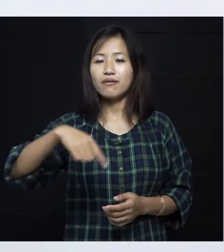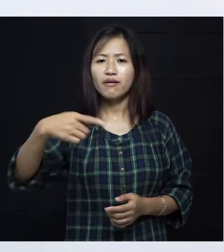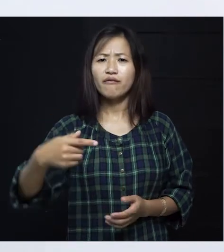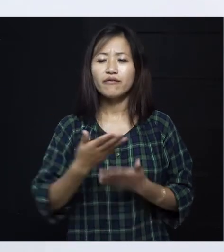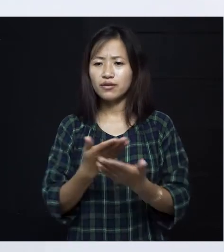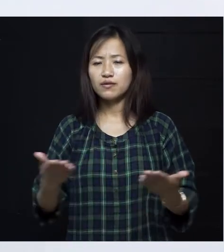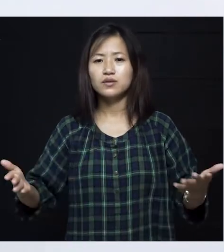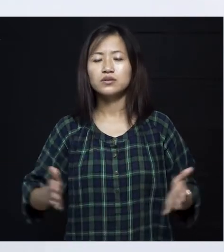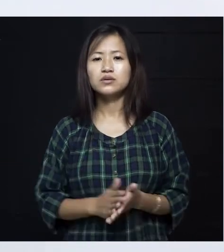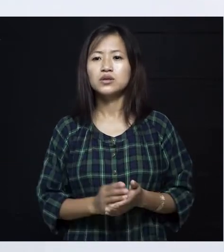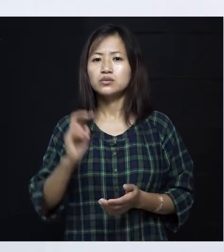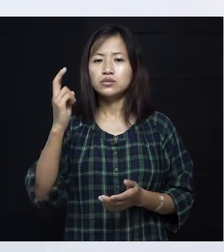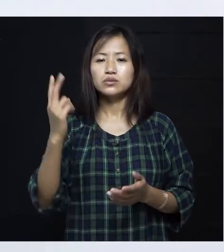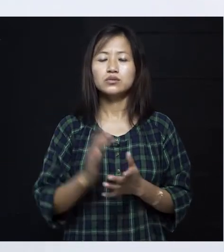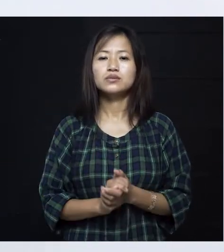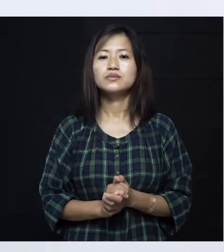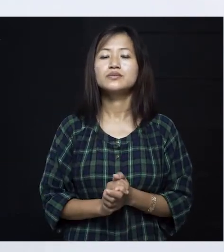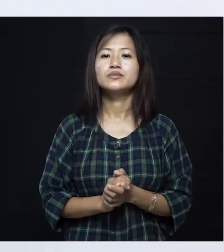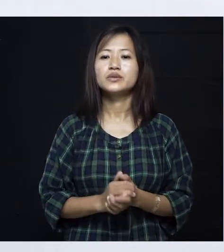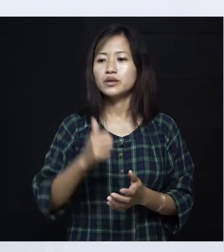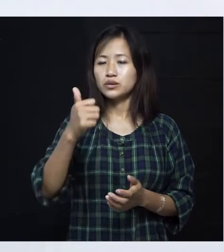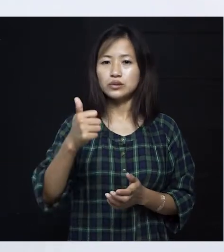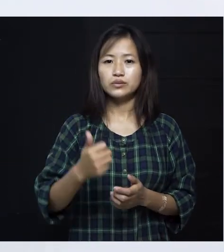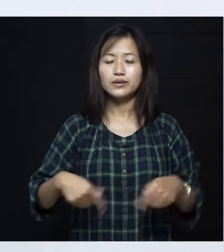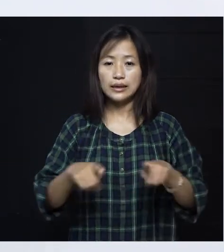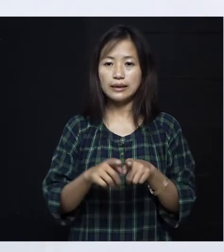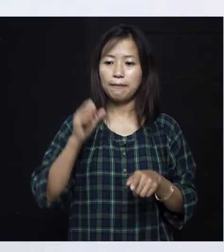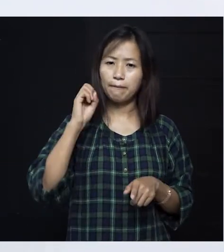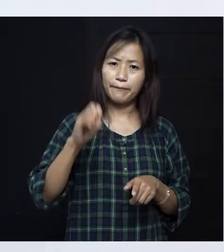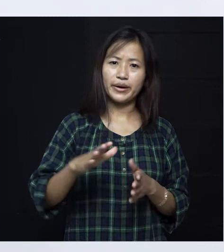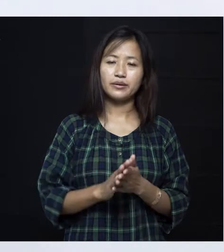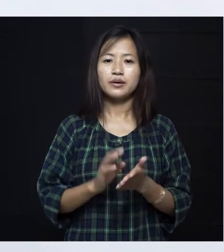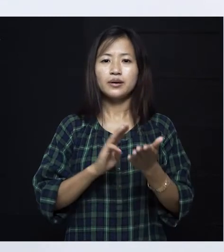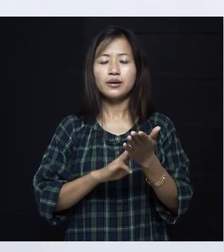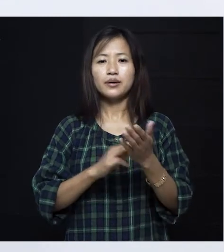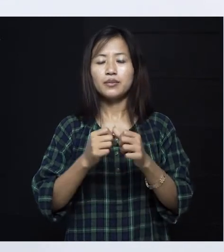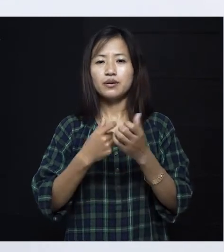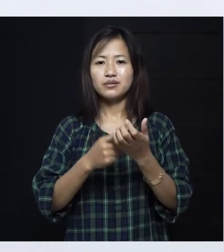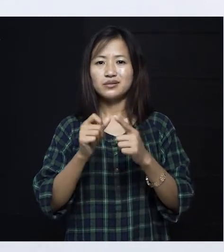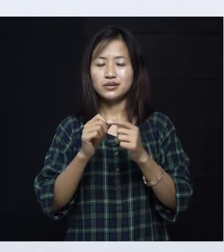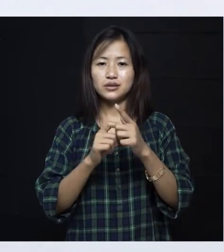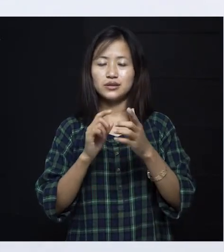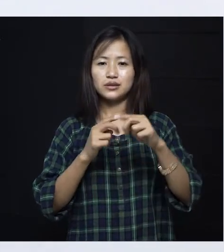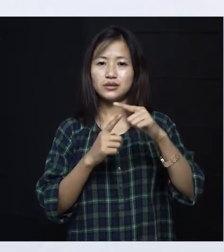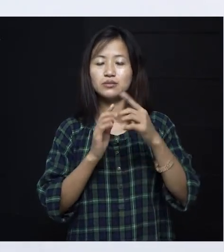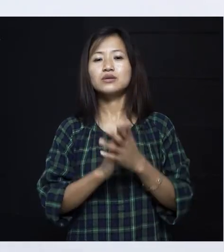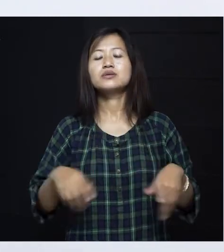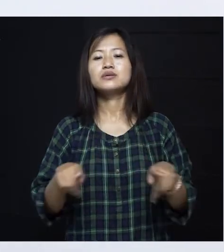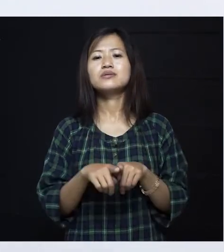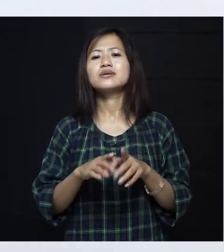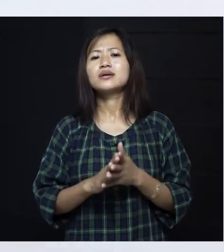everything, okay, there are always two sides of a coin, that is the good and bad, or merits and demerits. advantages